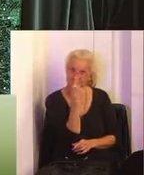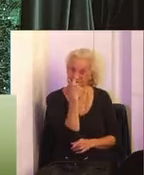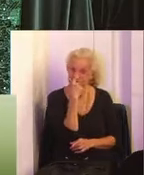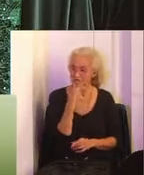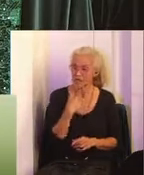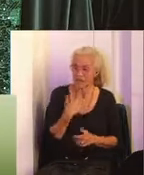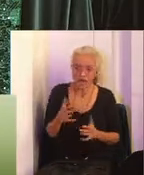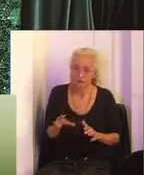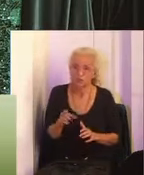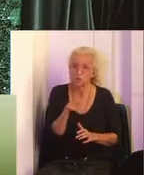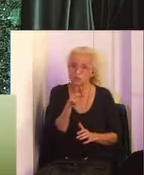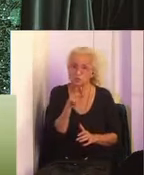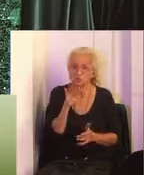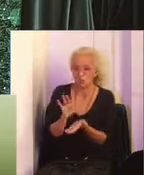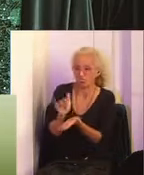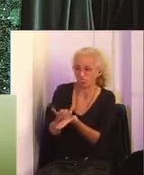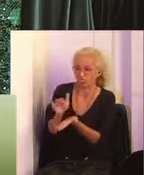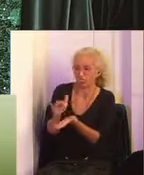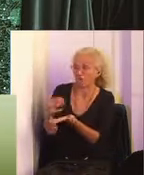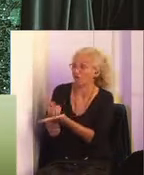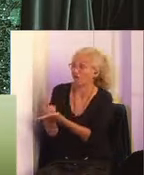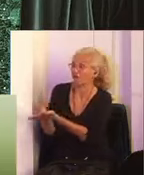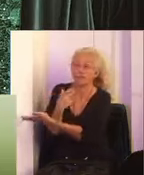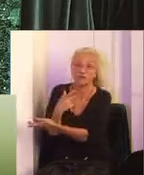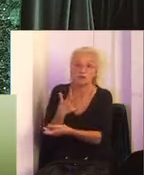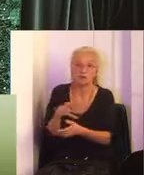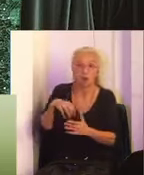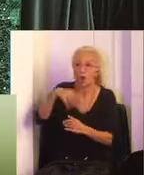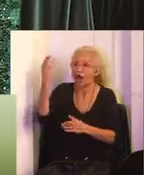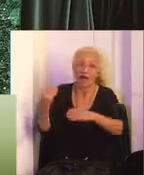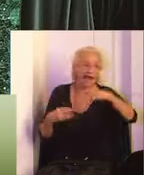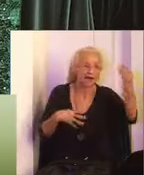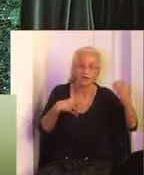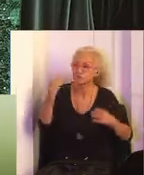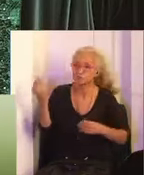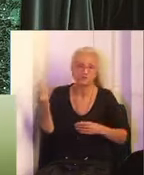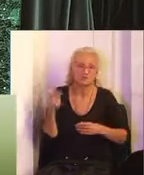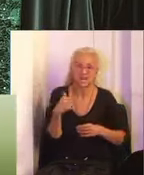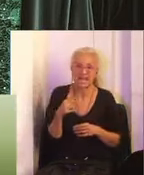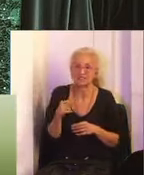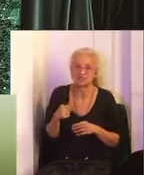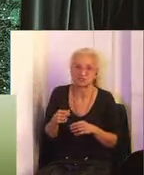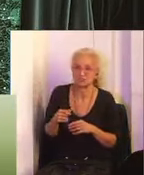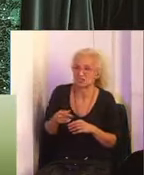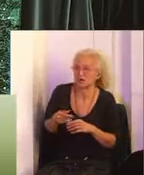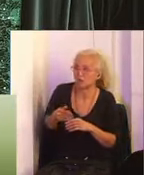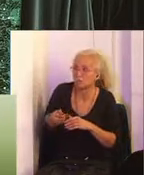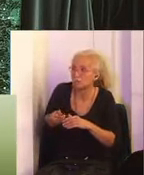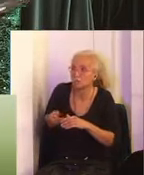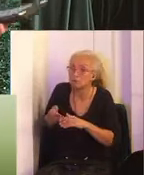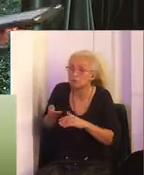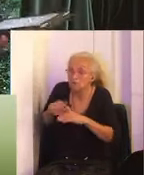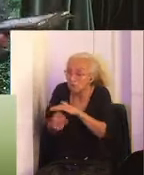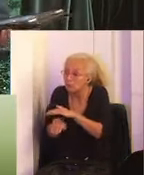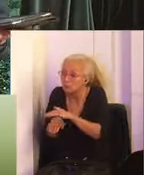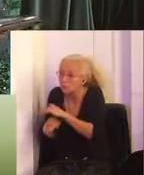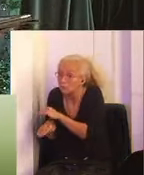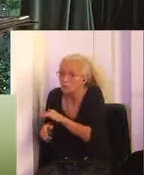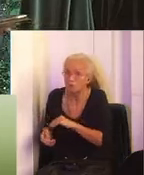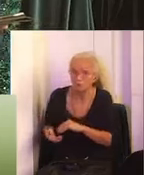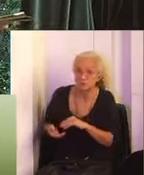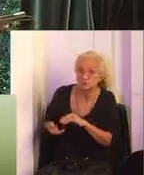And I don't want you to squander it. I don't want you to go out and make all of these backhand deals. I want you to be